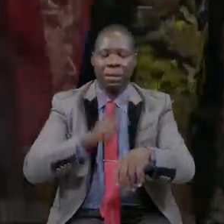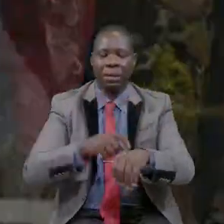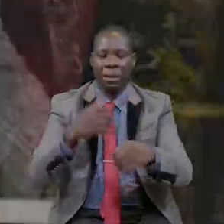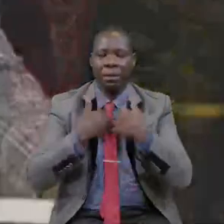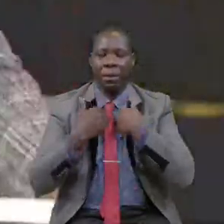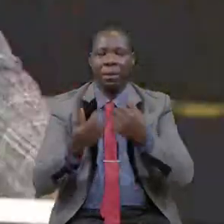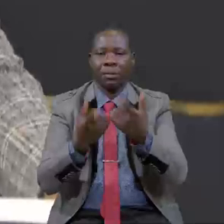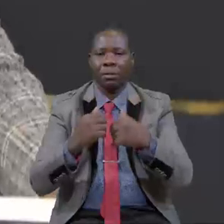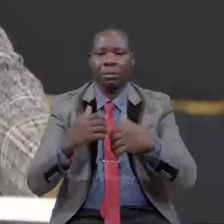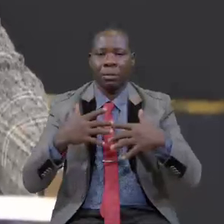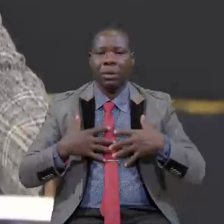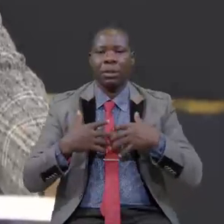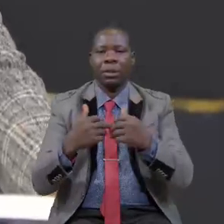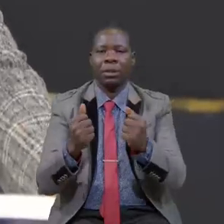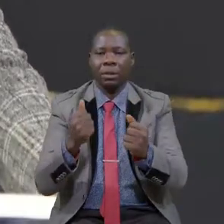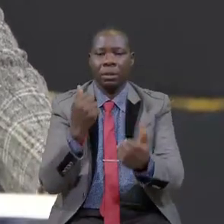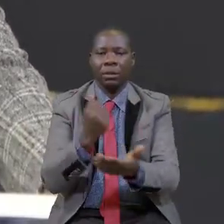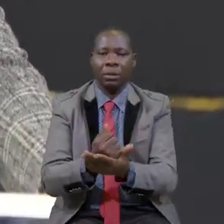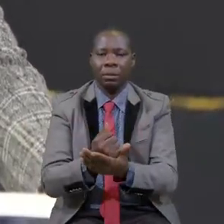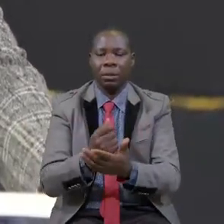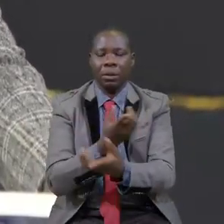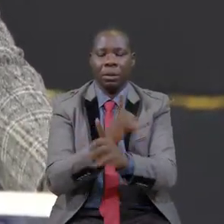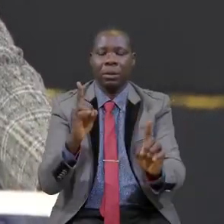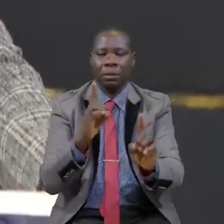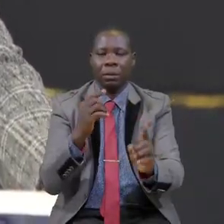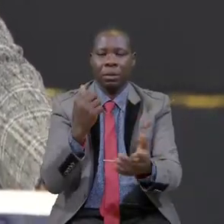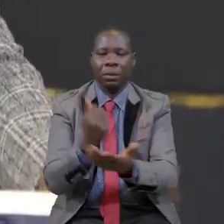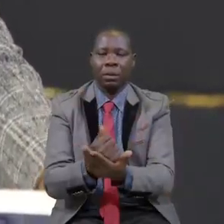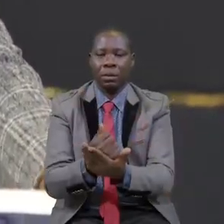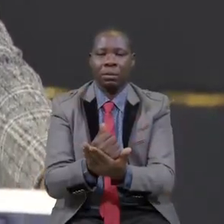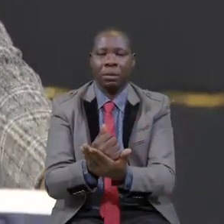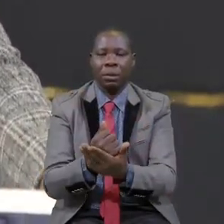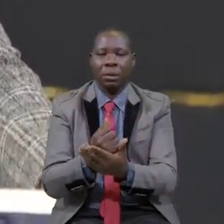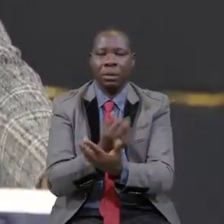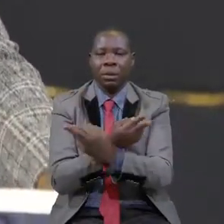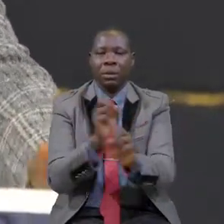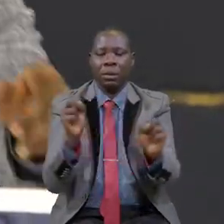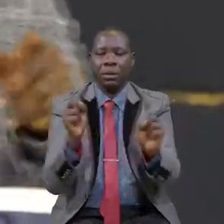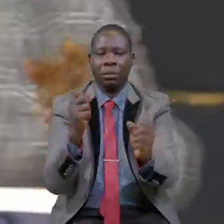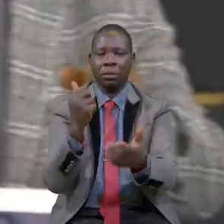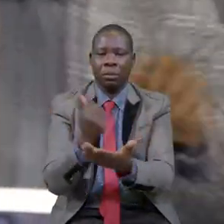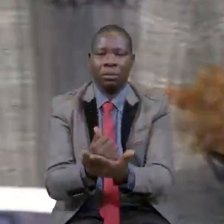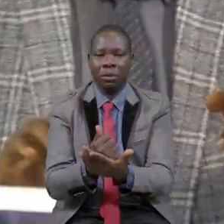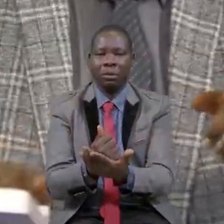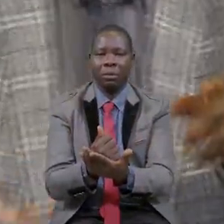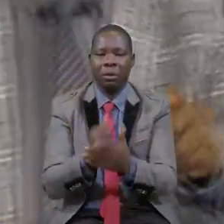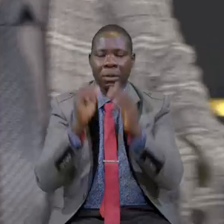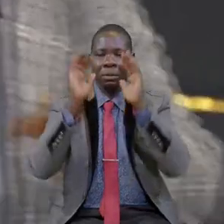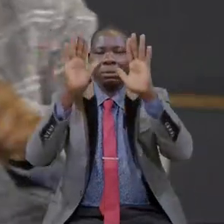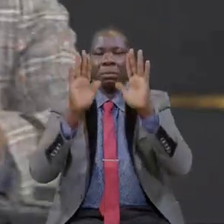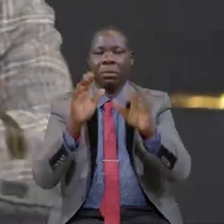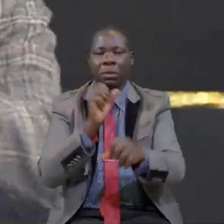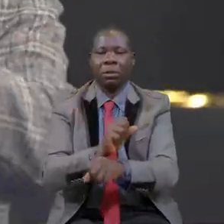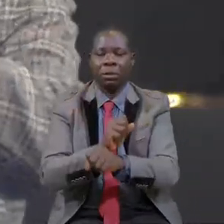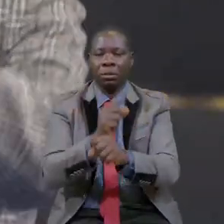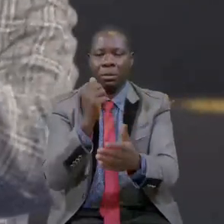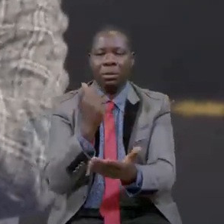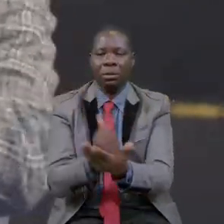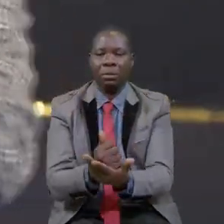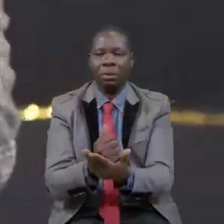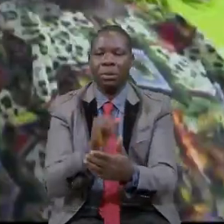healing healing Deliverance Deliverance Redemption Redemption miracle miracle is